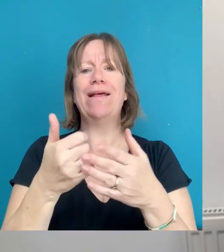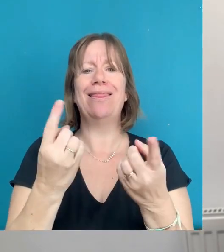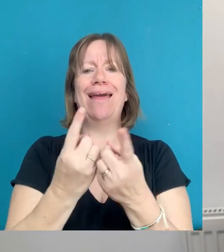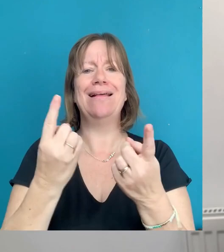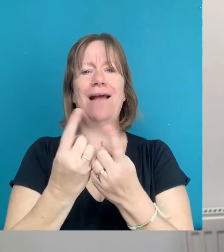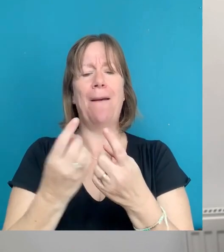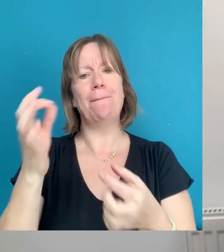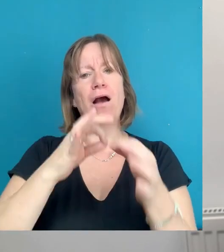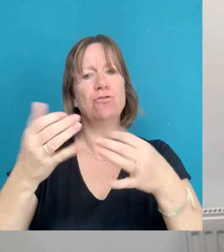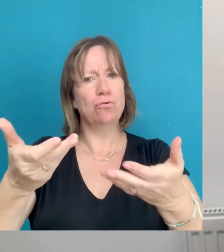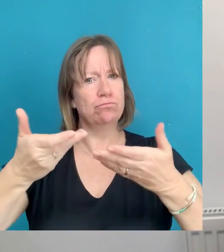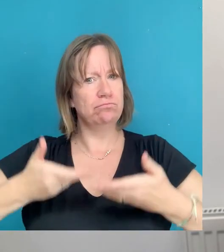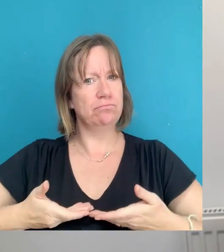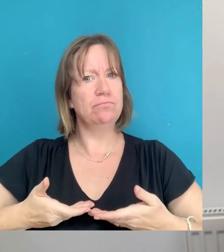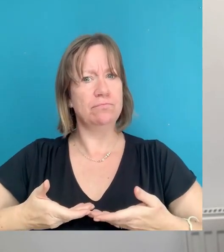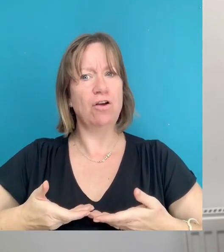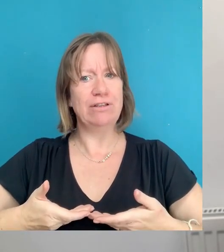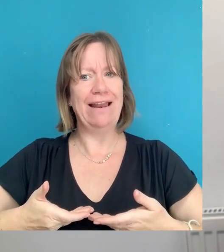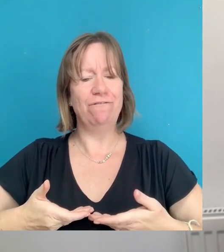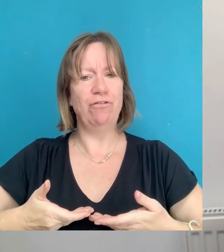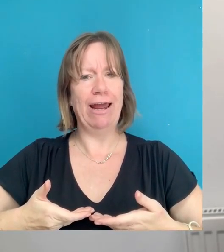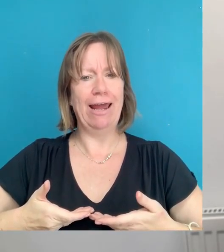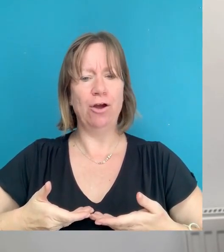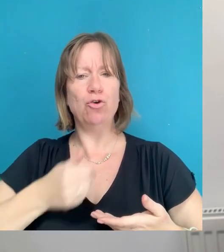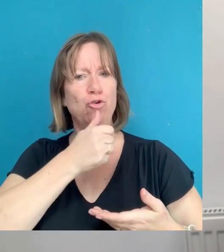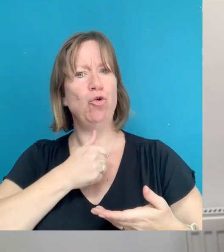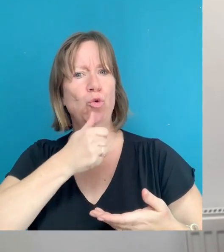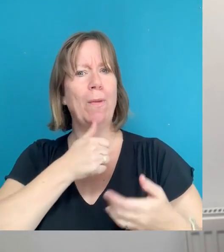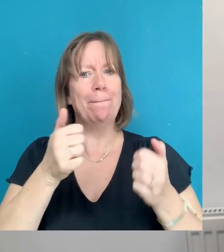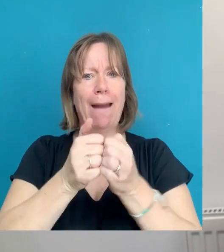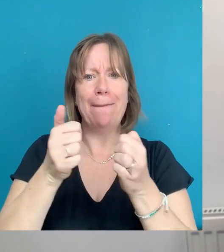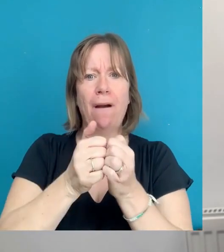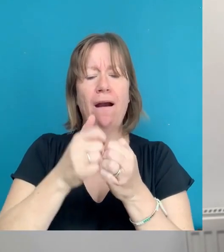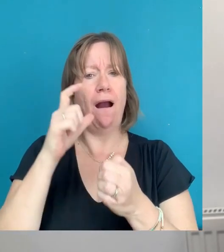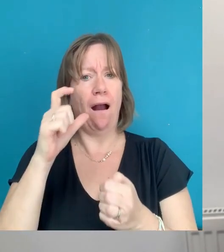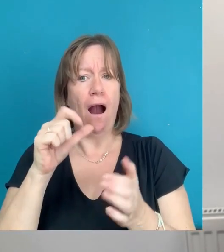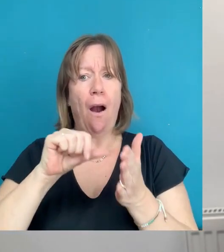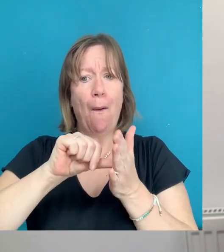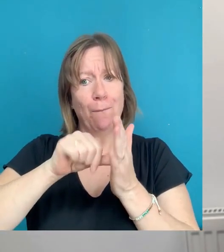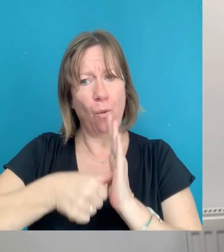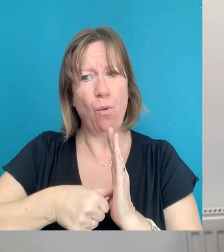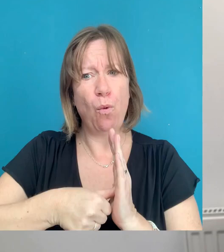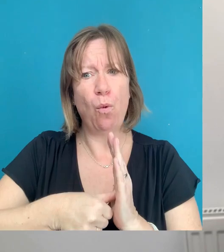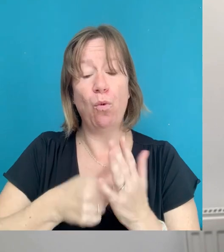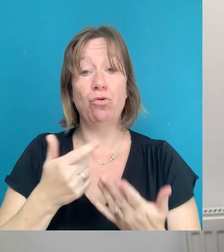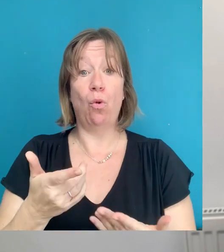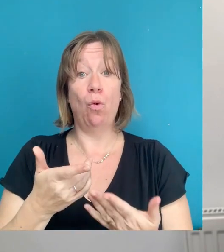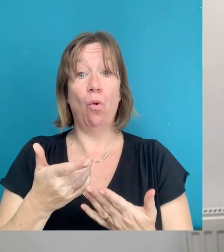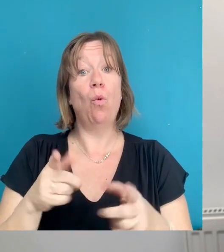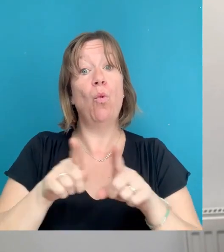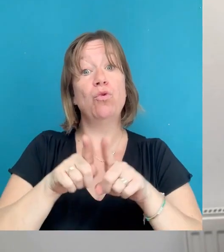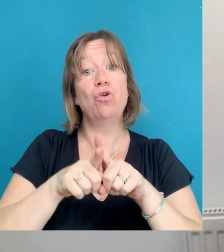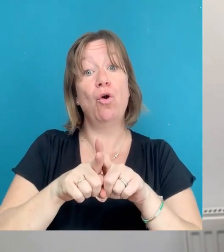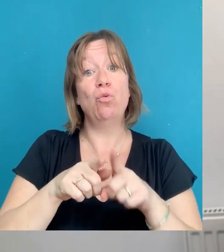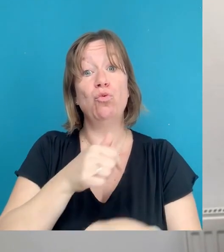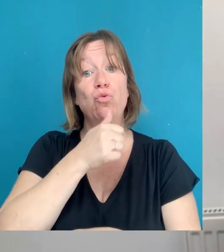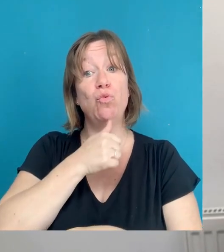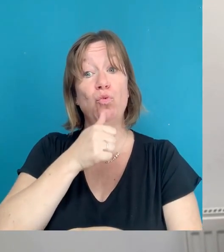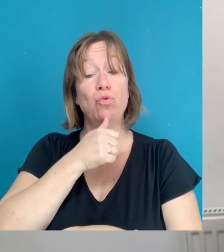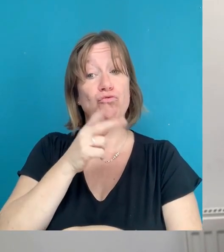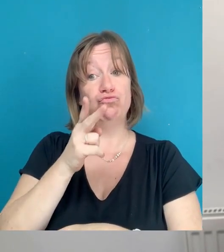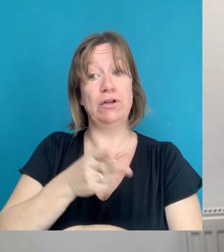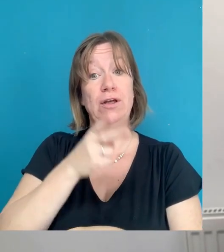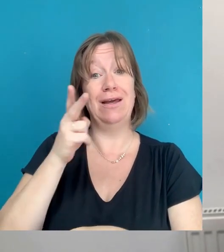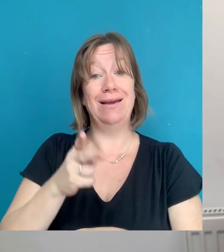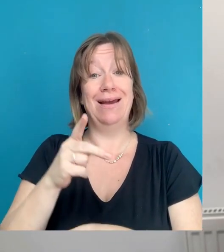through the door with parcels now that's paper and cardboard packaging that can be reused. I